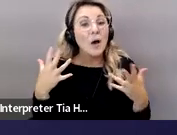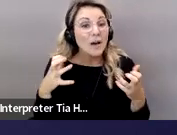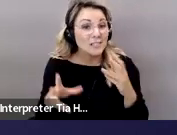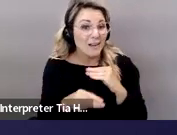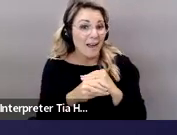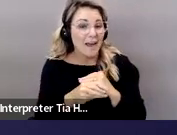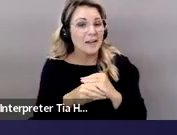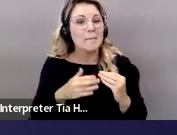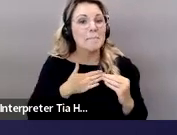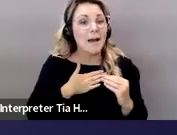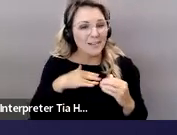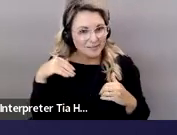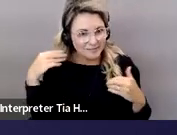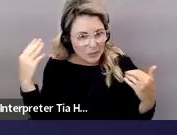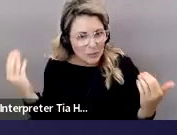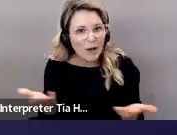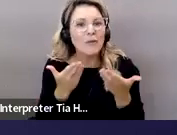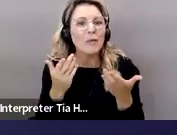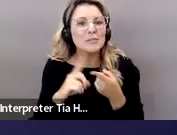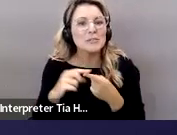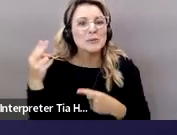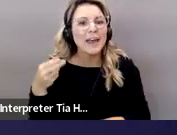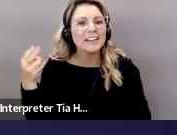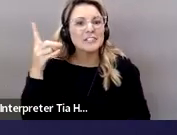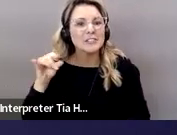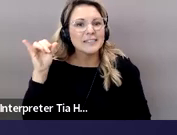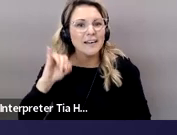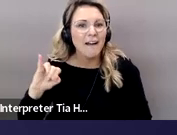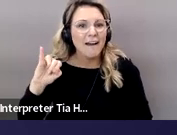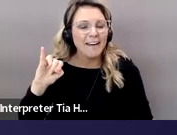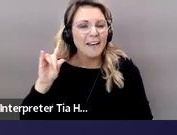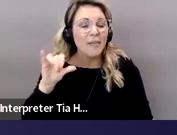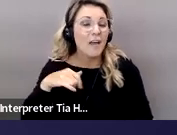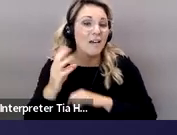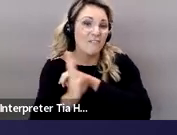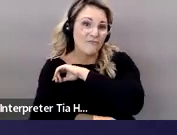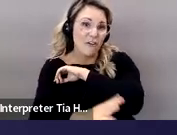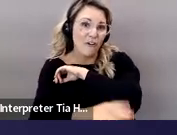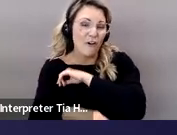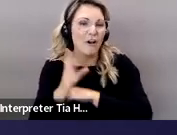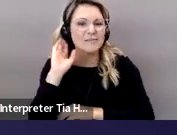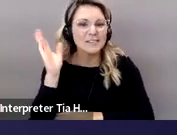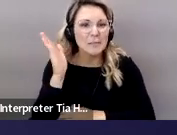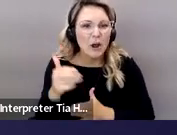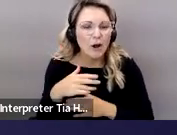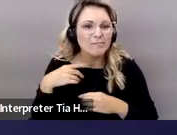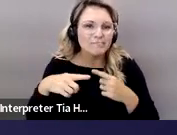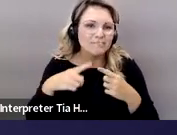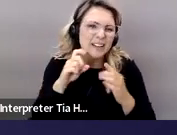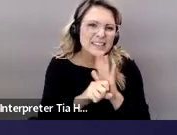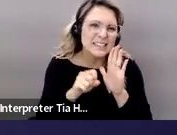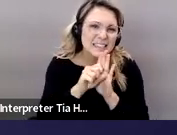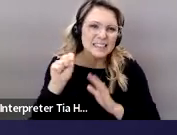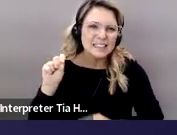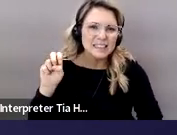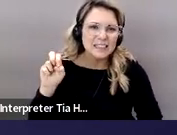my welcome to the Human Development Institute's fall seminar series. This is the first program in